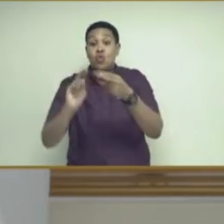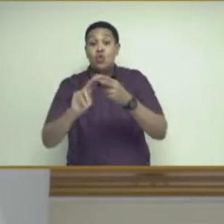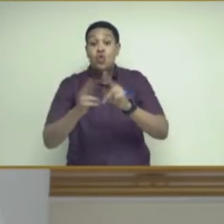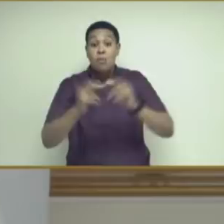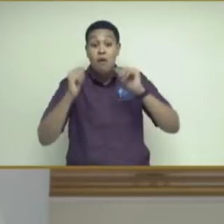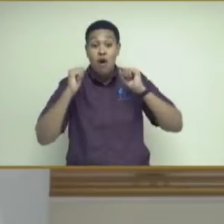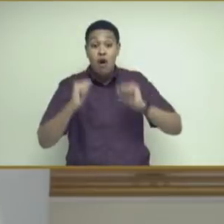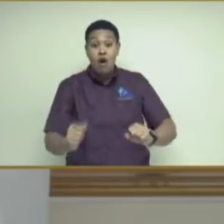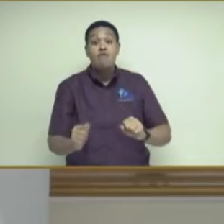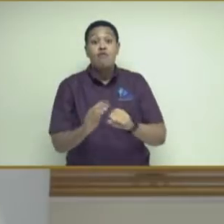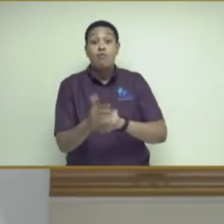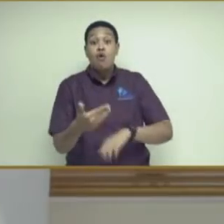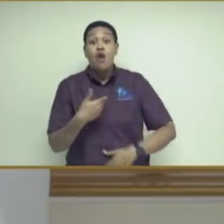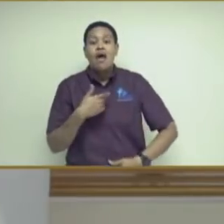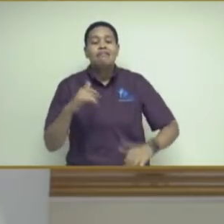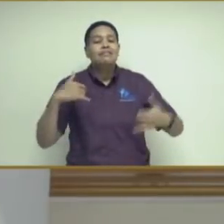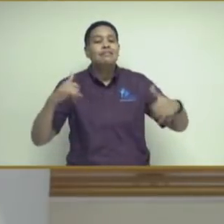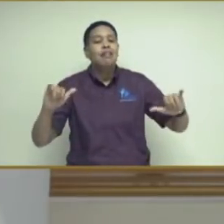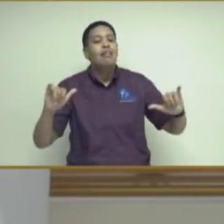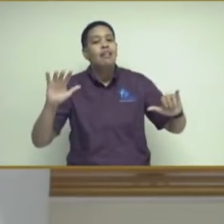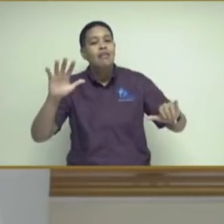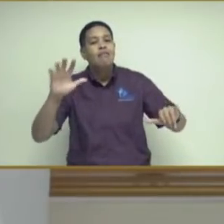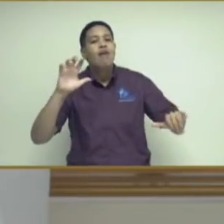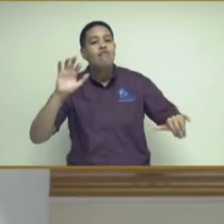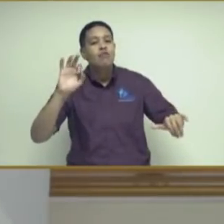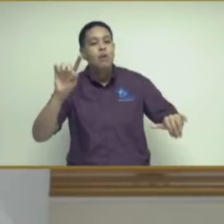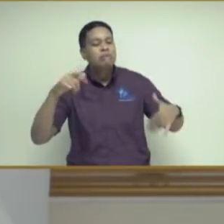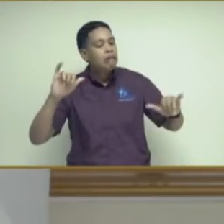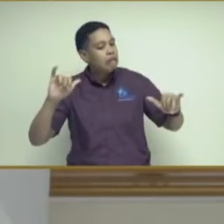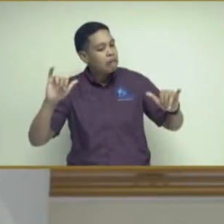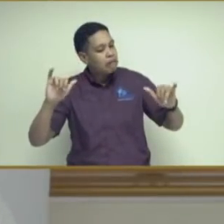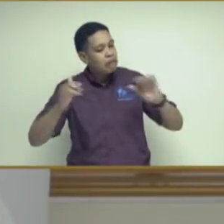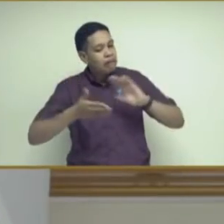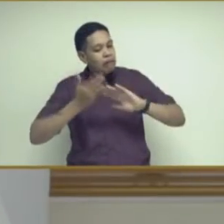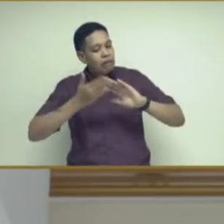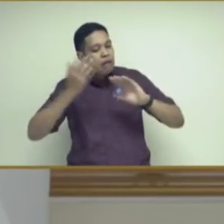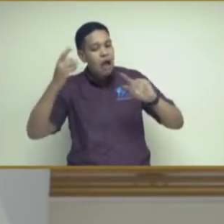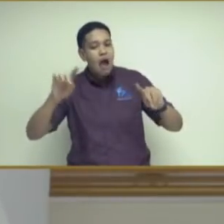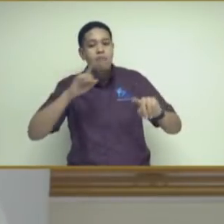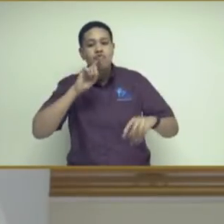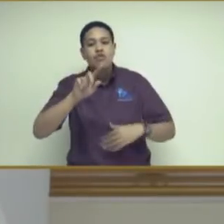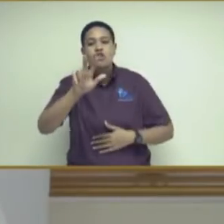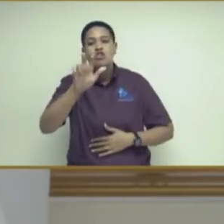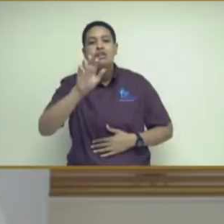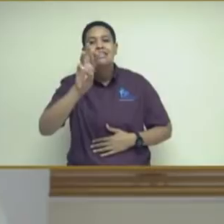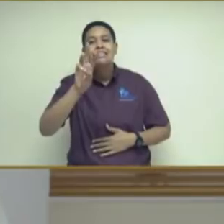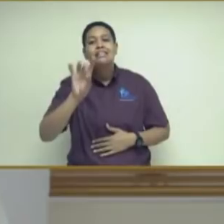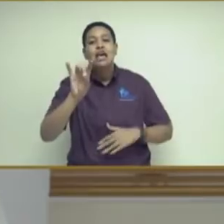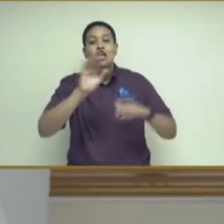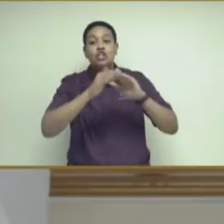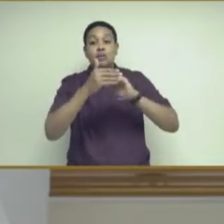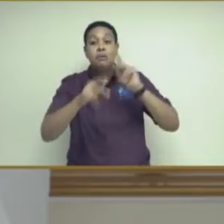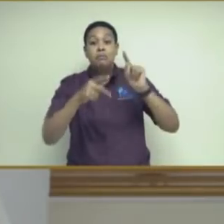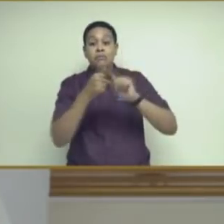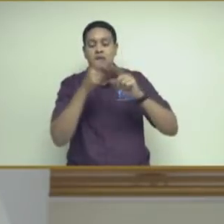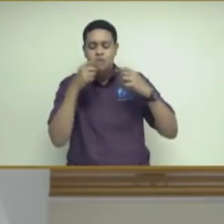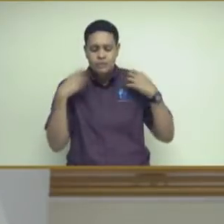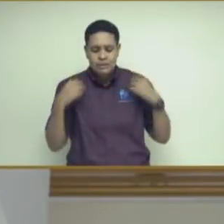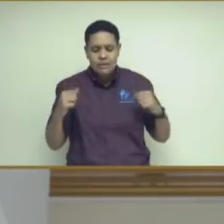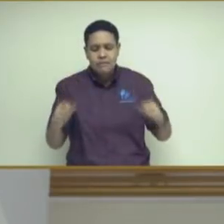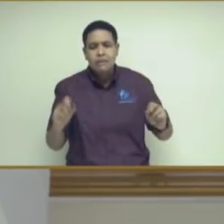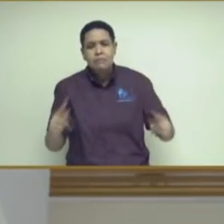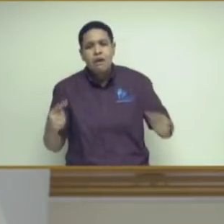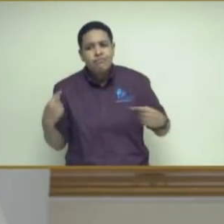COVID-19 cases remain at 591. There are 368 Jamaicans who have recovered